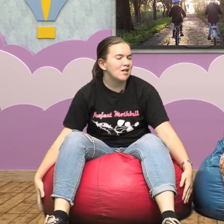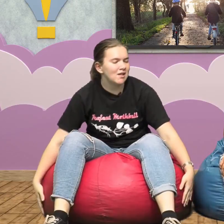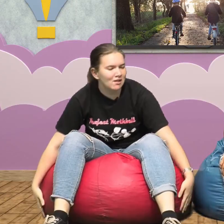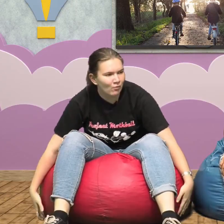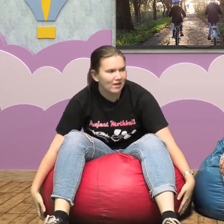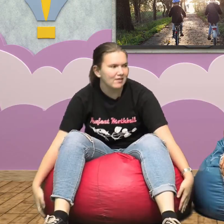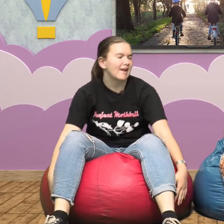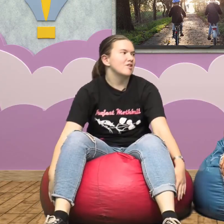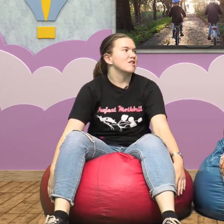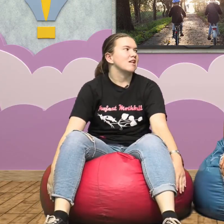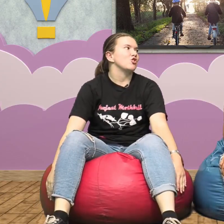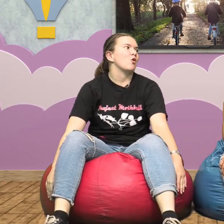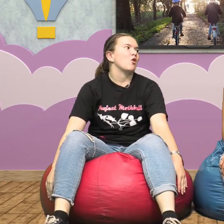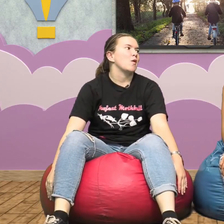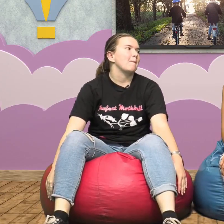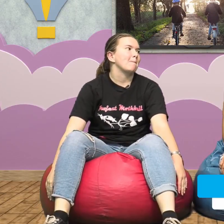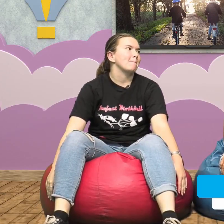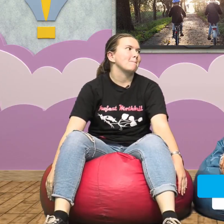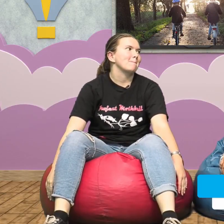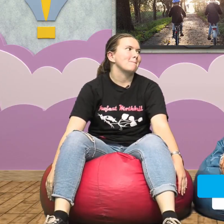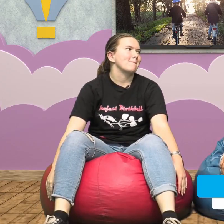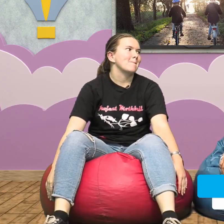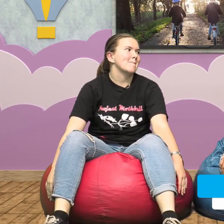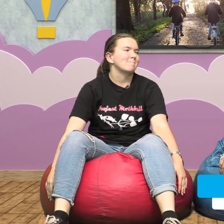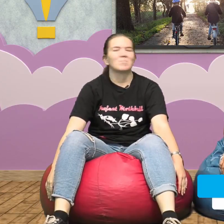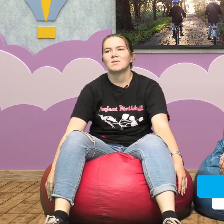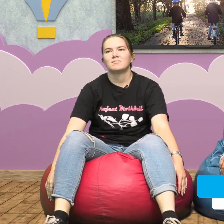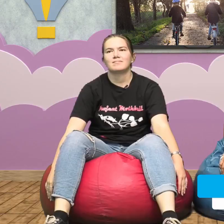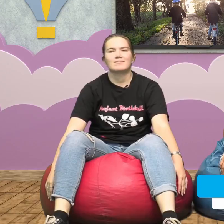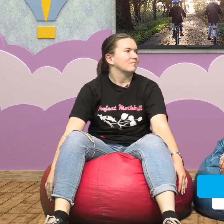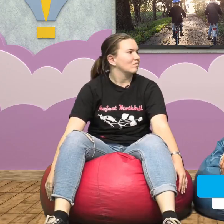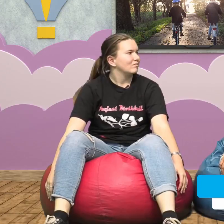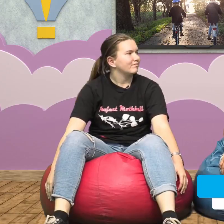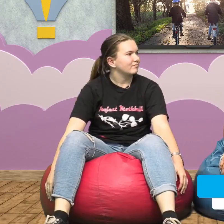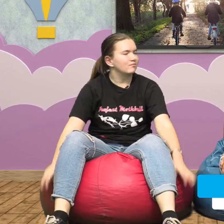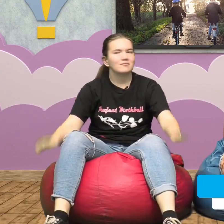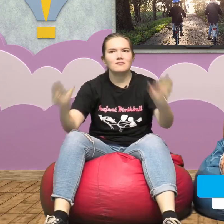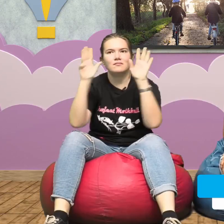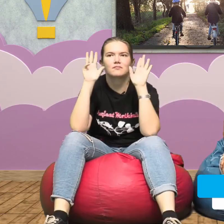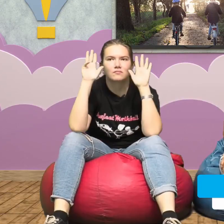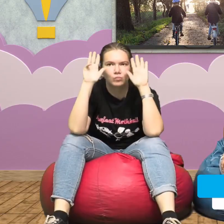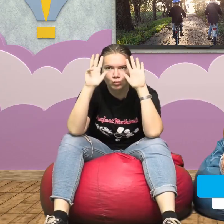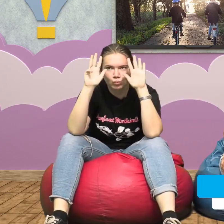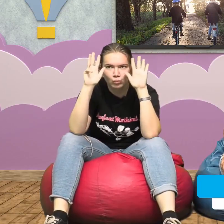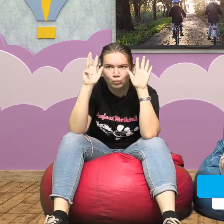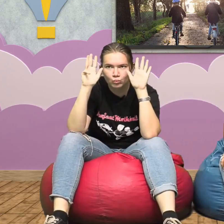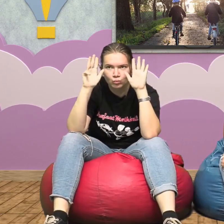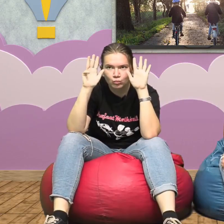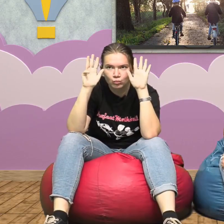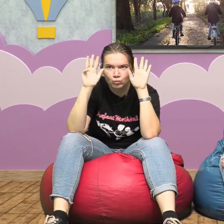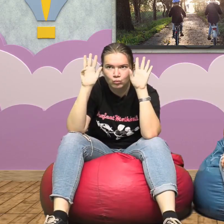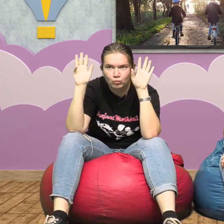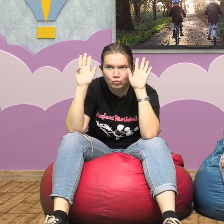So, Jeannie, where can they catch us again tomorrow? Guys, please tune in at 9 o'clock. Okay, if you guys are not at school yet,